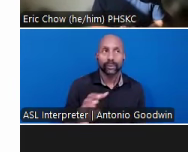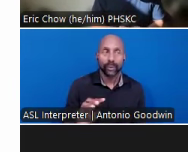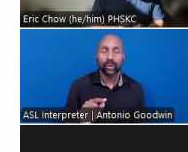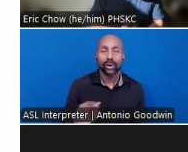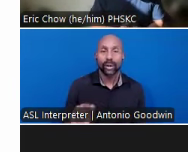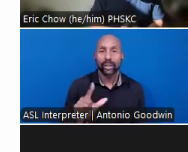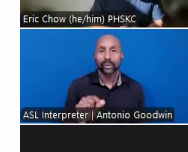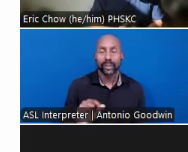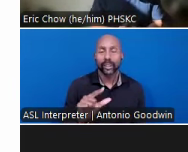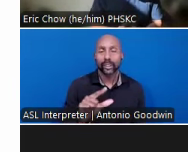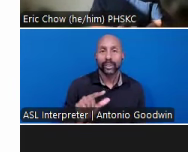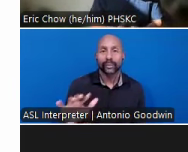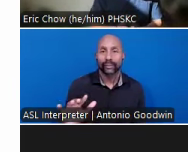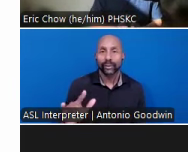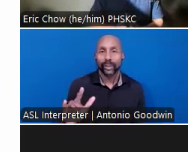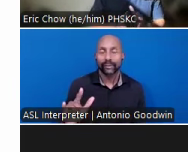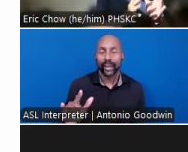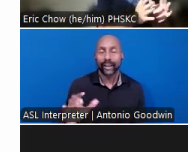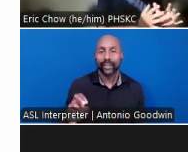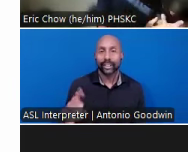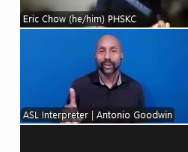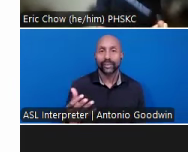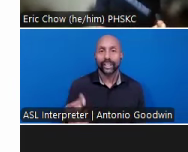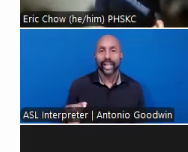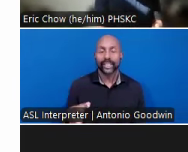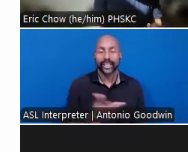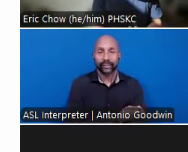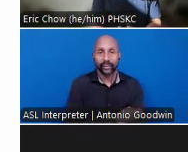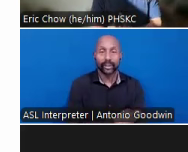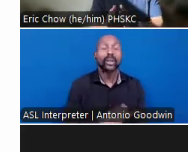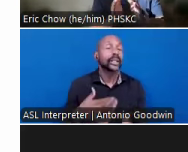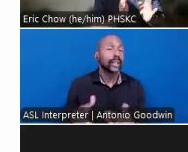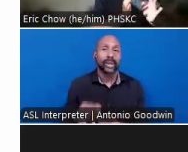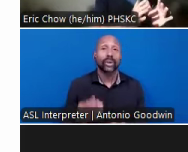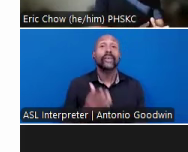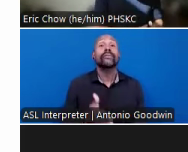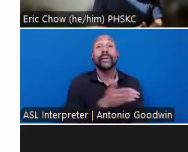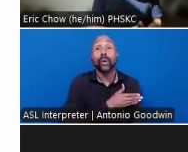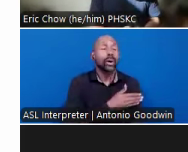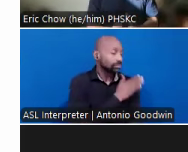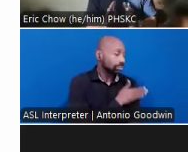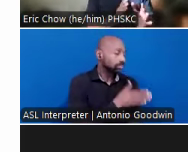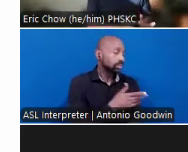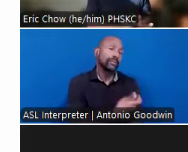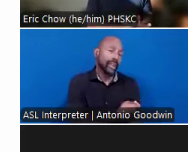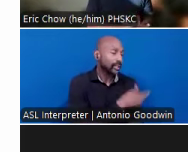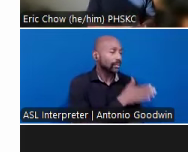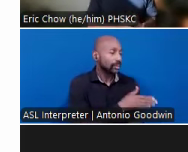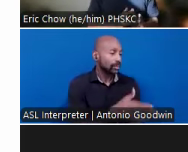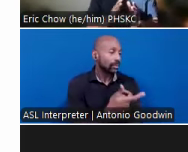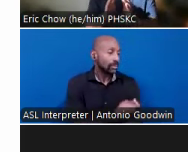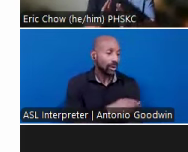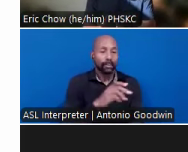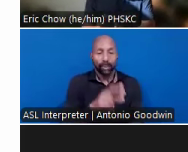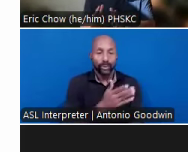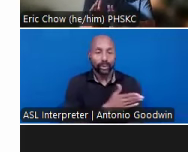2024-2025 COVID-19 vaccine. So even if you received vaccines before, had boosters before, had infection before,